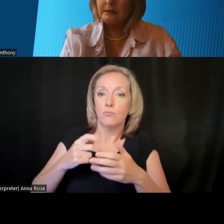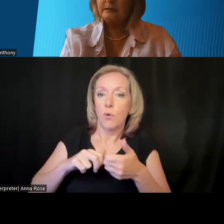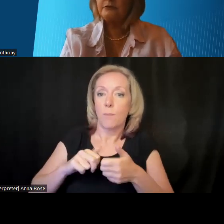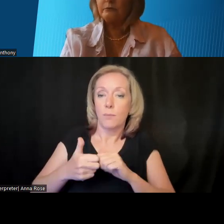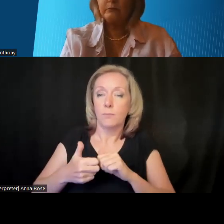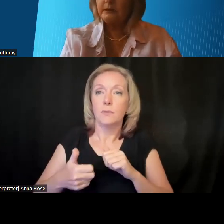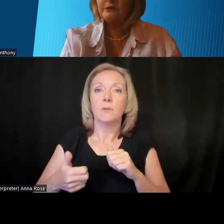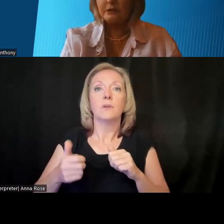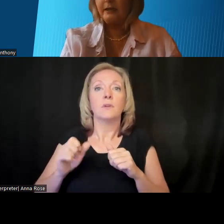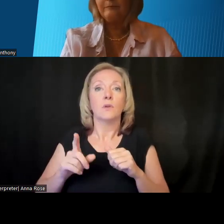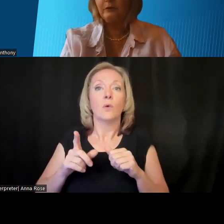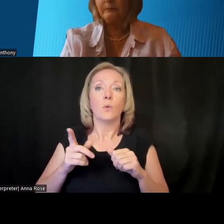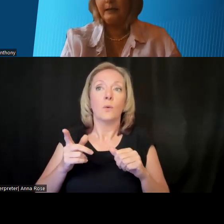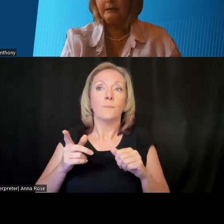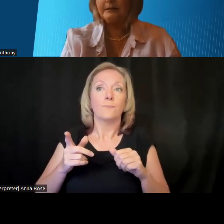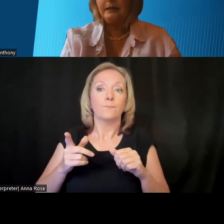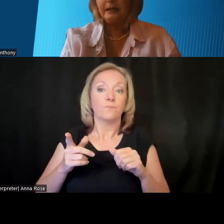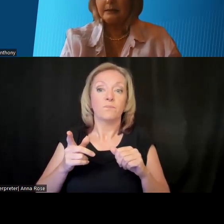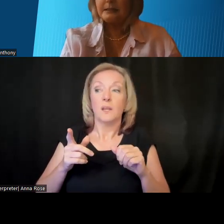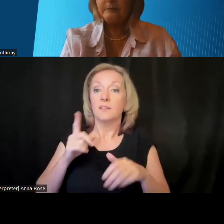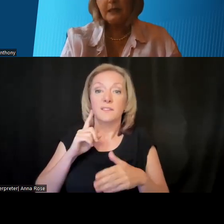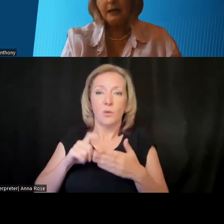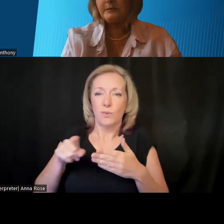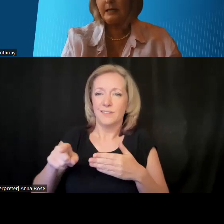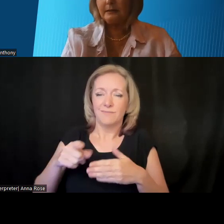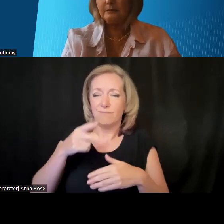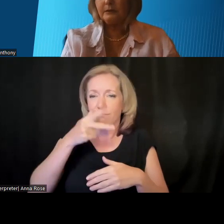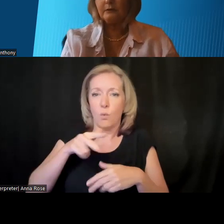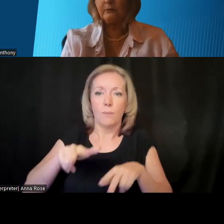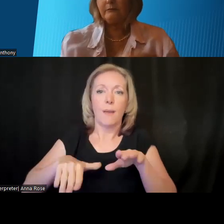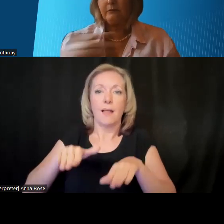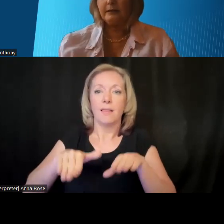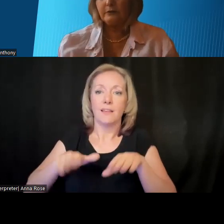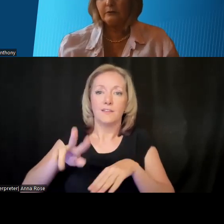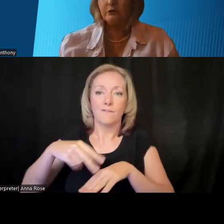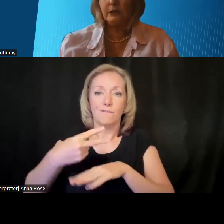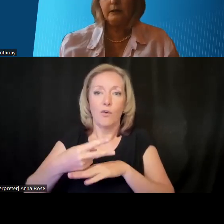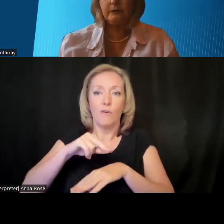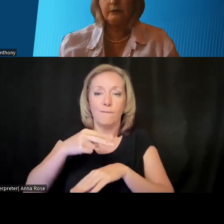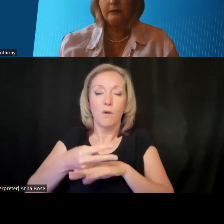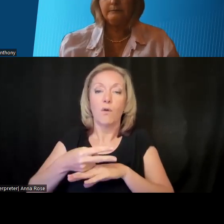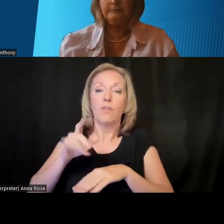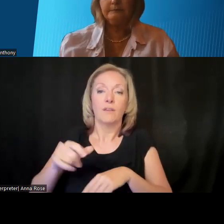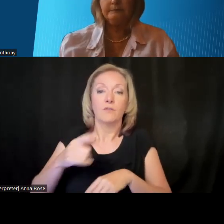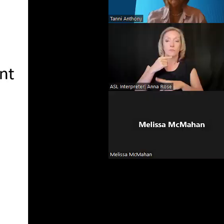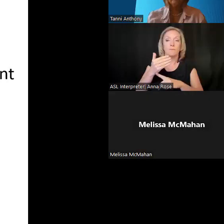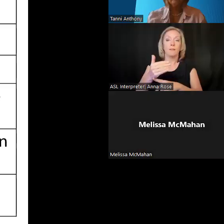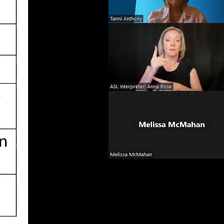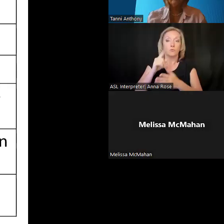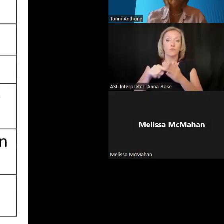may see kids who really just have poor balance, and sometimes that can be your red flag to check out hearing.